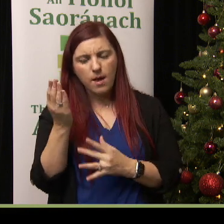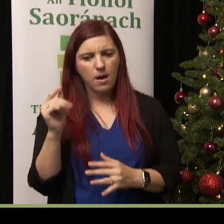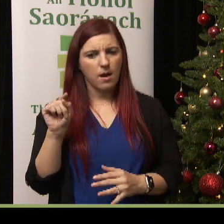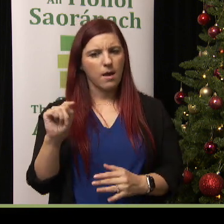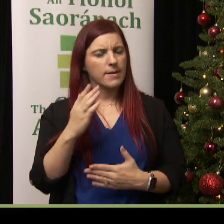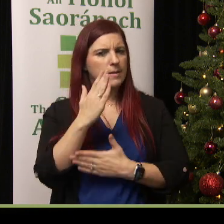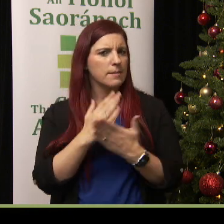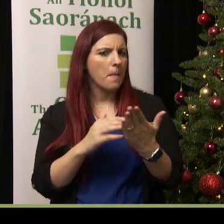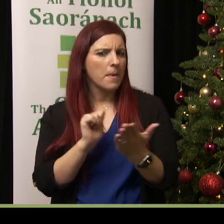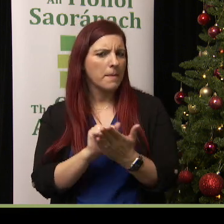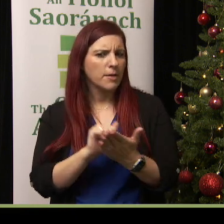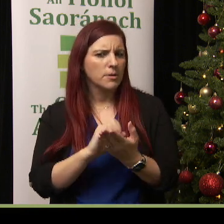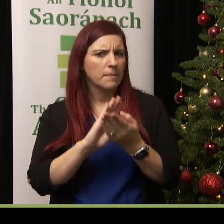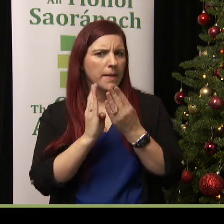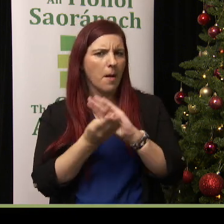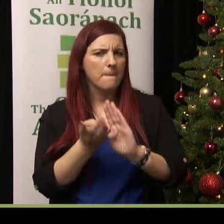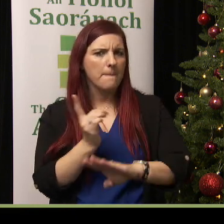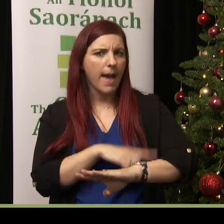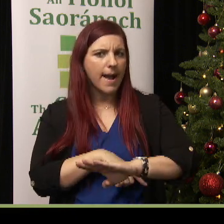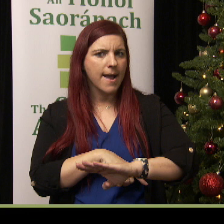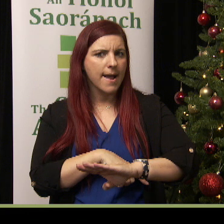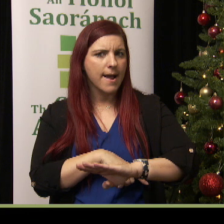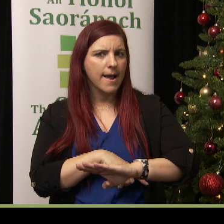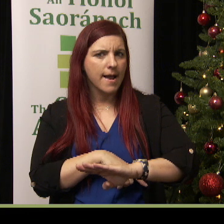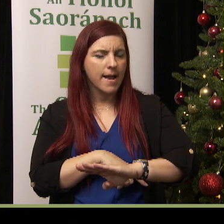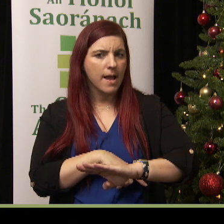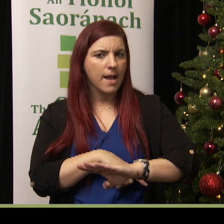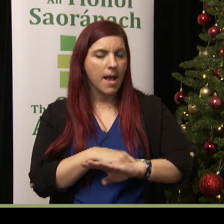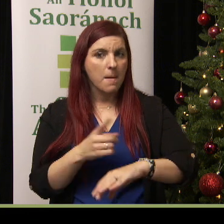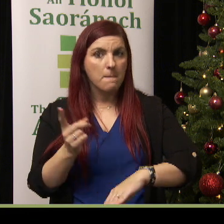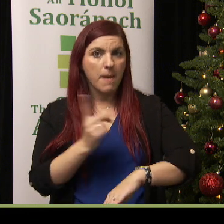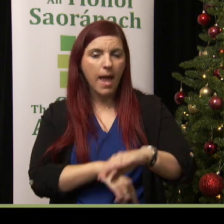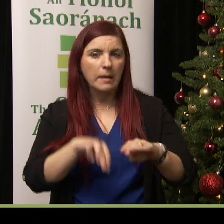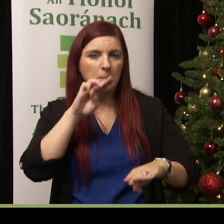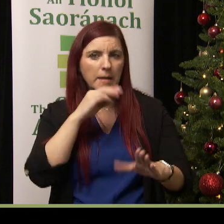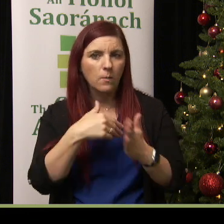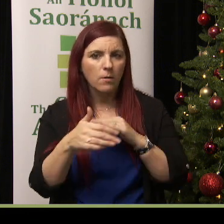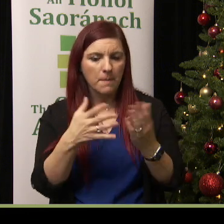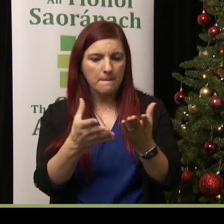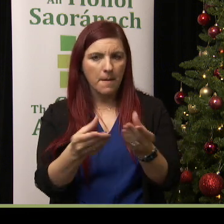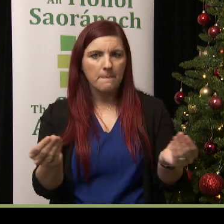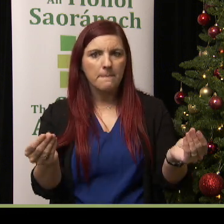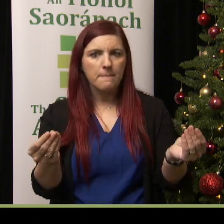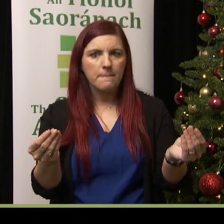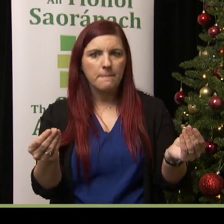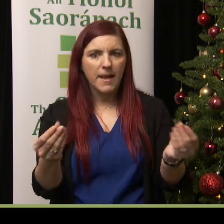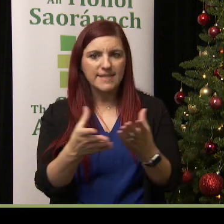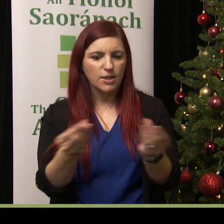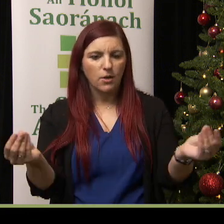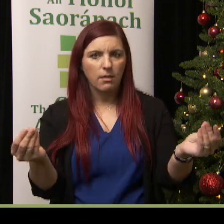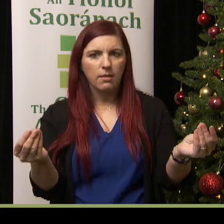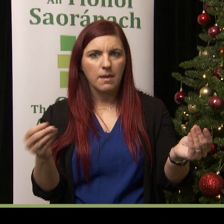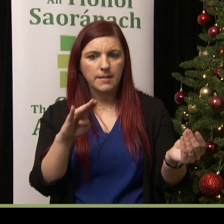some of the pages go black. And this is actually depicting extinction. It's depicting